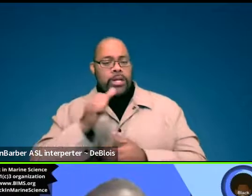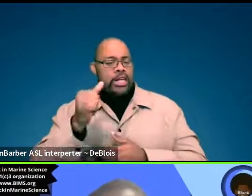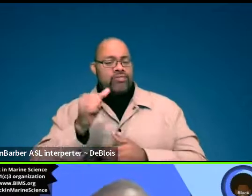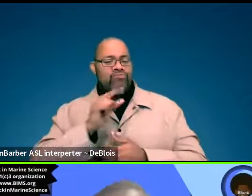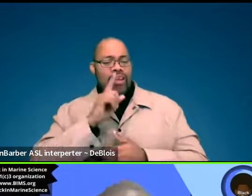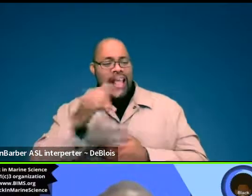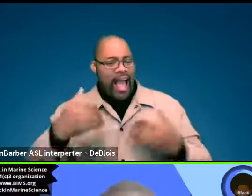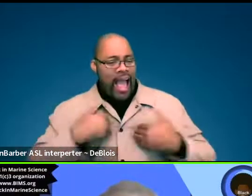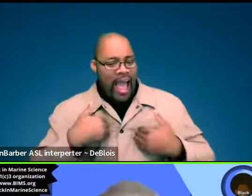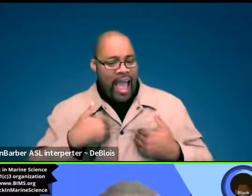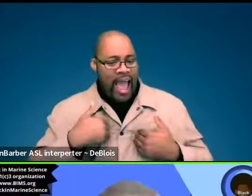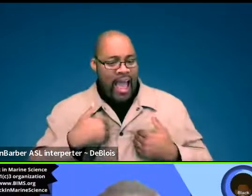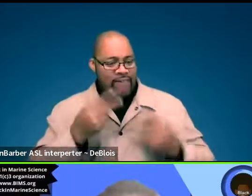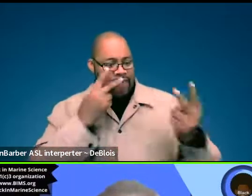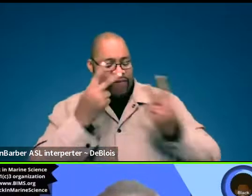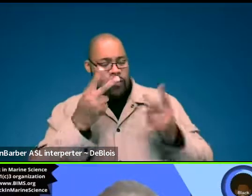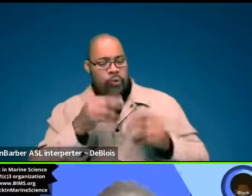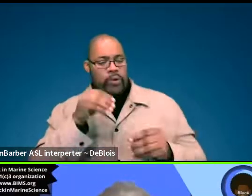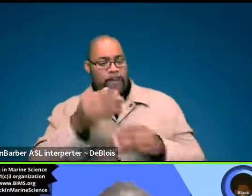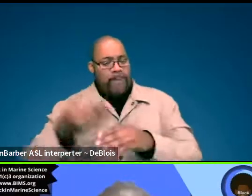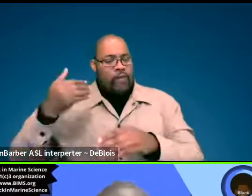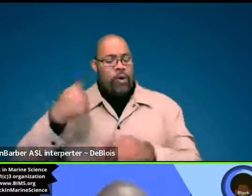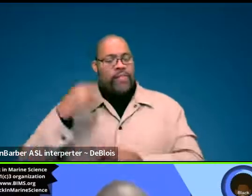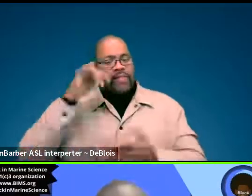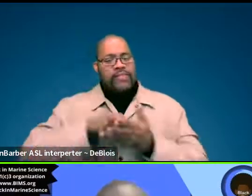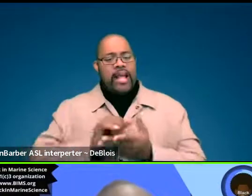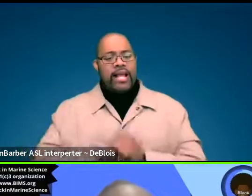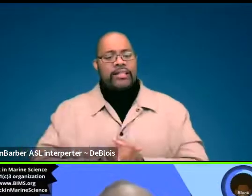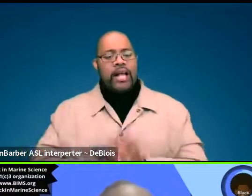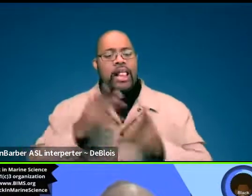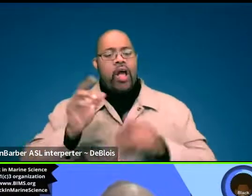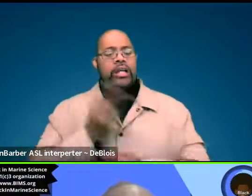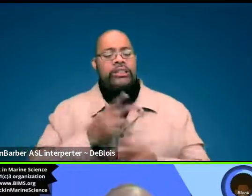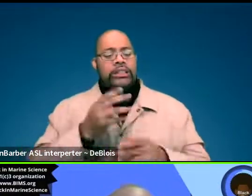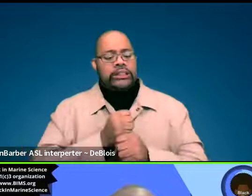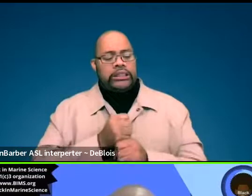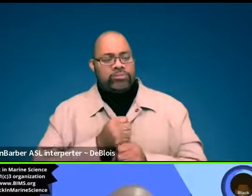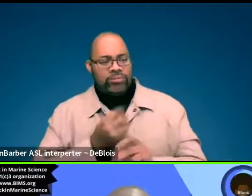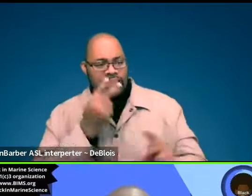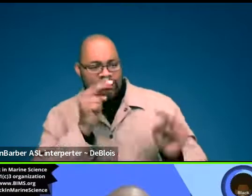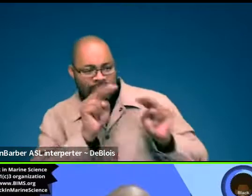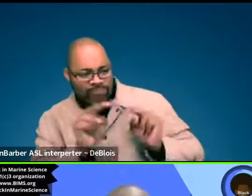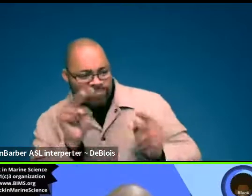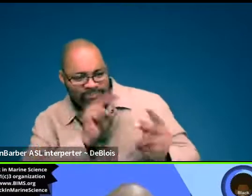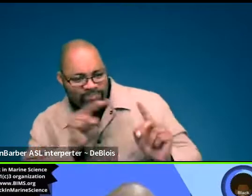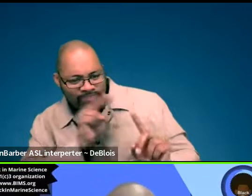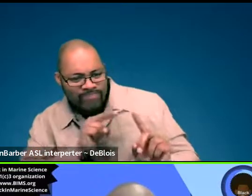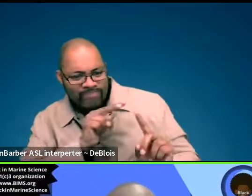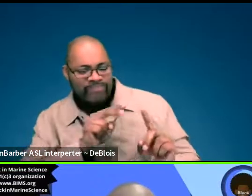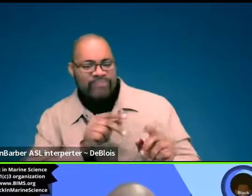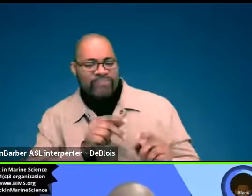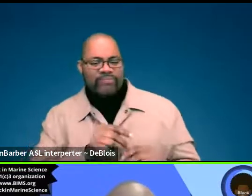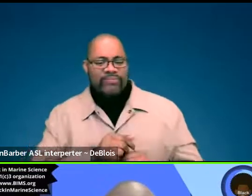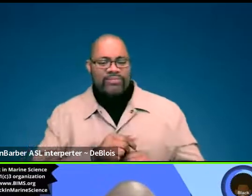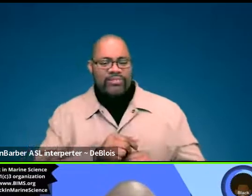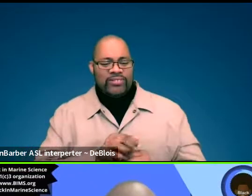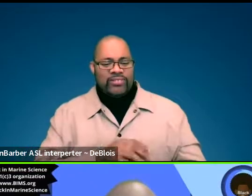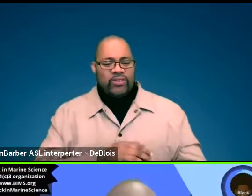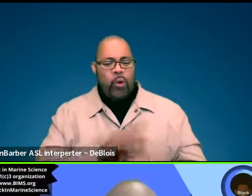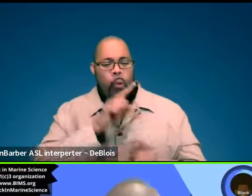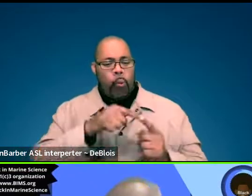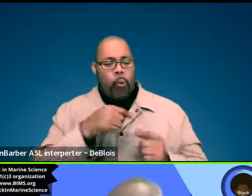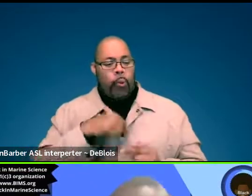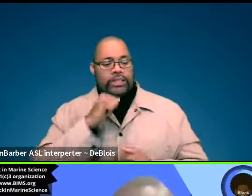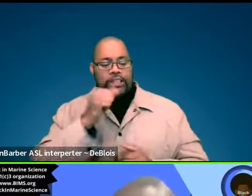necessarily have a view of before. I think that it allows us to get a glimpse of things when we